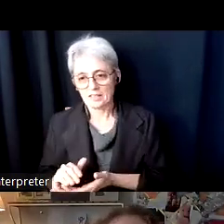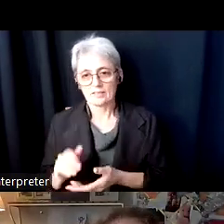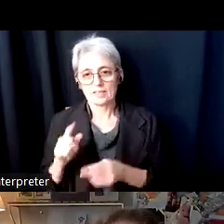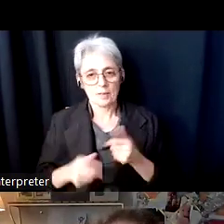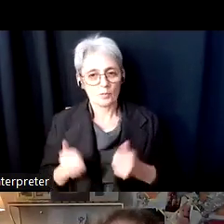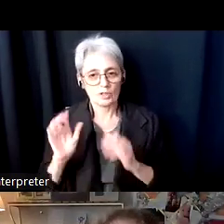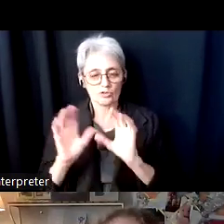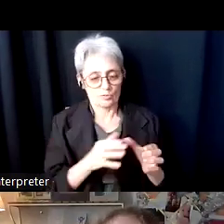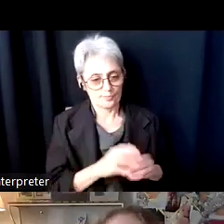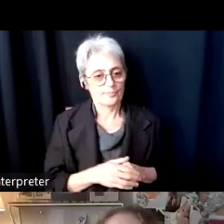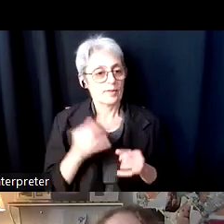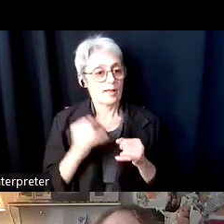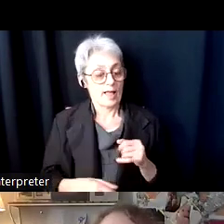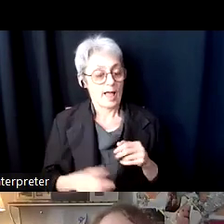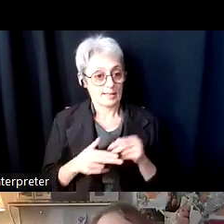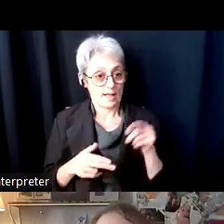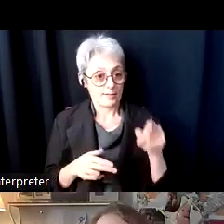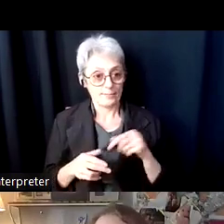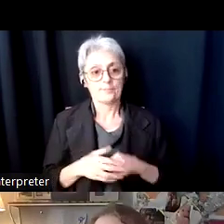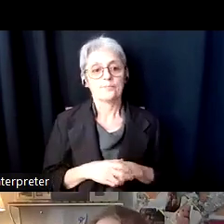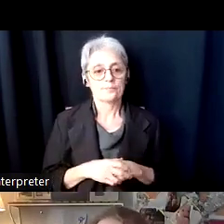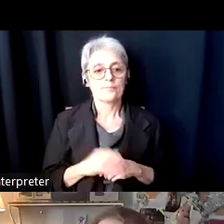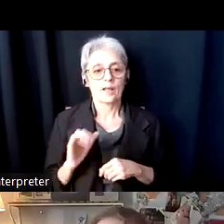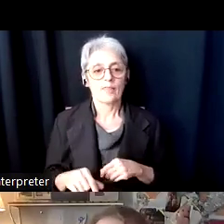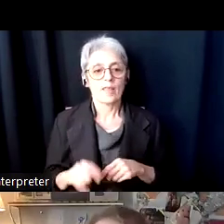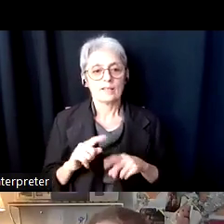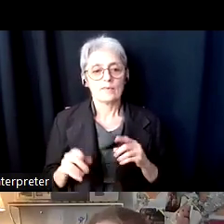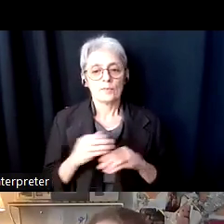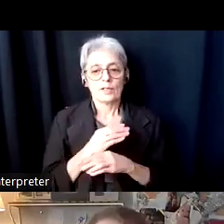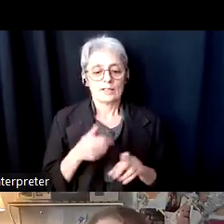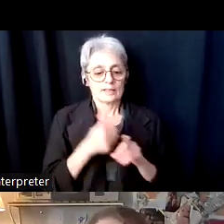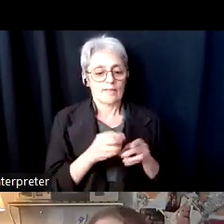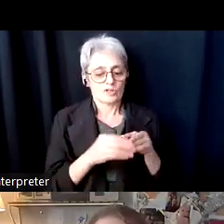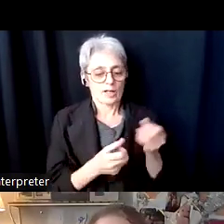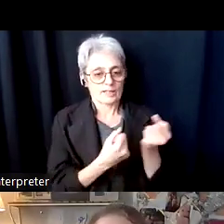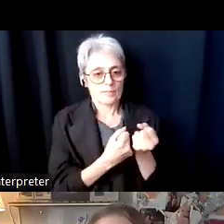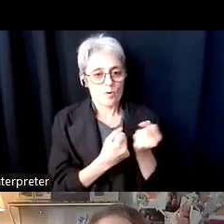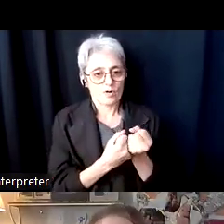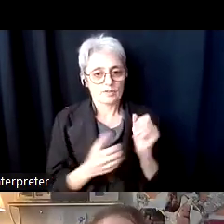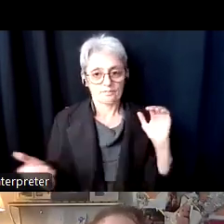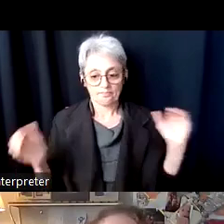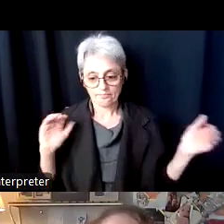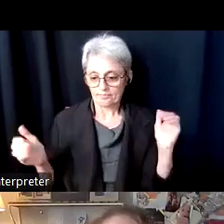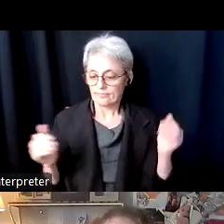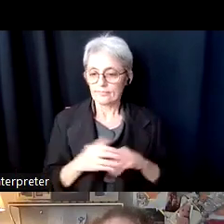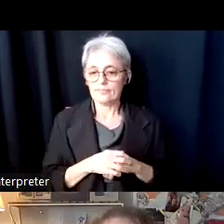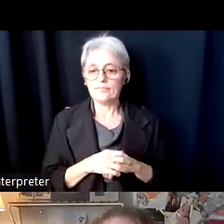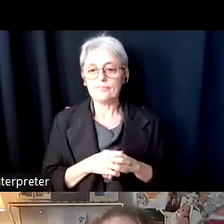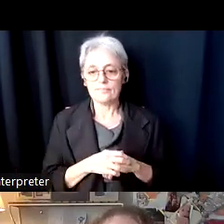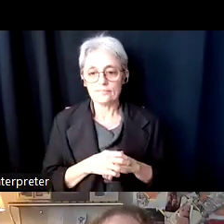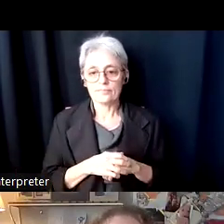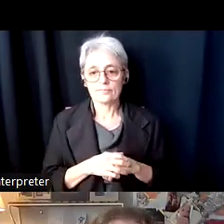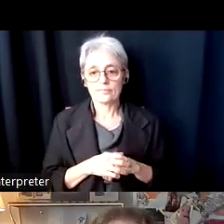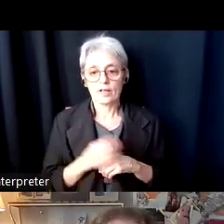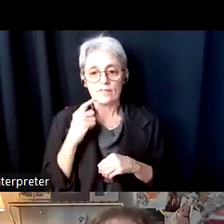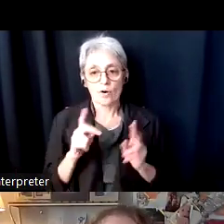on demographics shows us the difference in the use of self-directed supports for those whose preferred means of communication